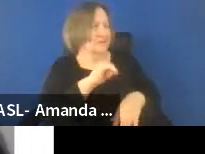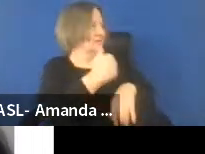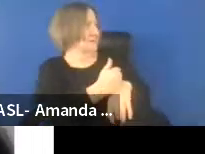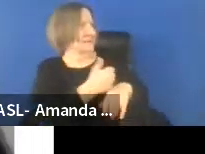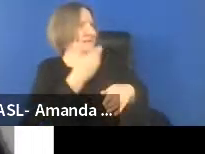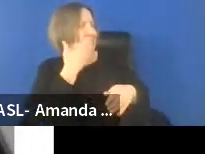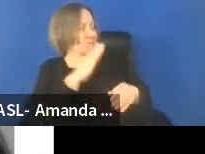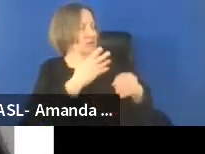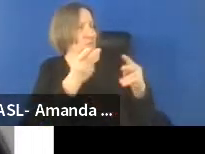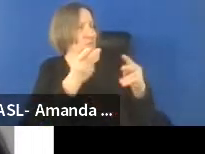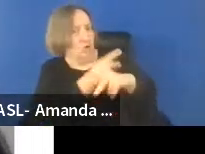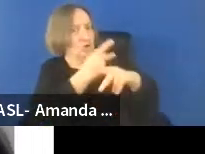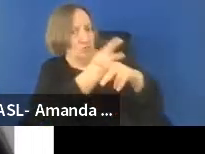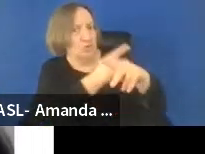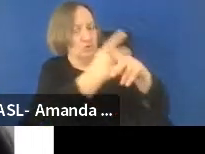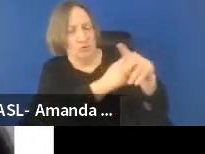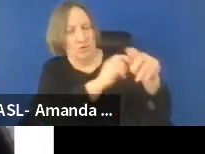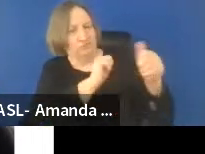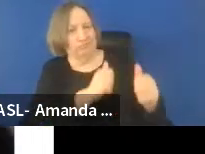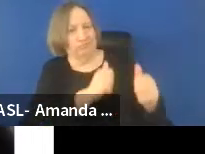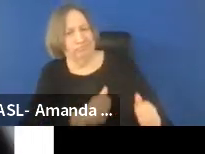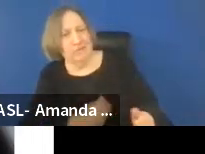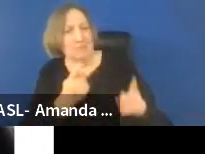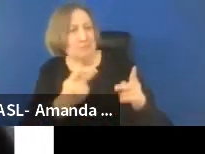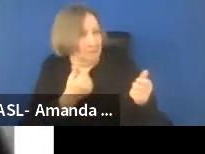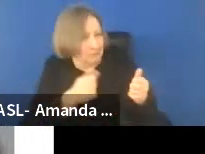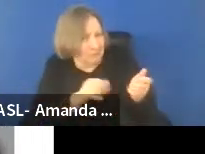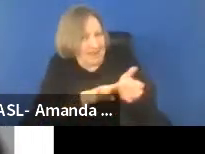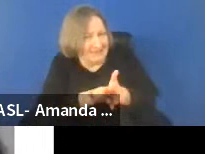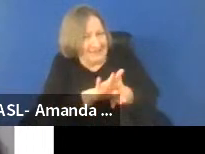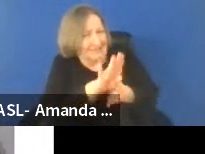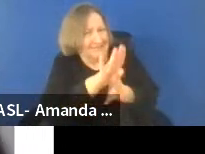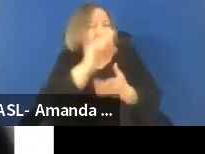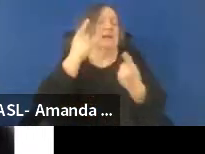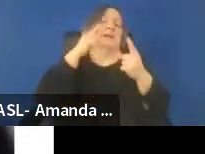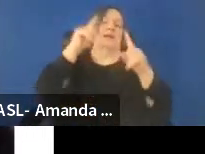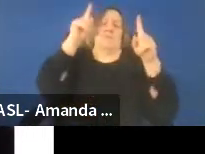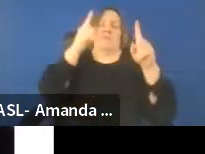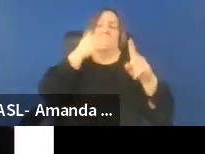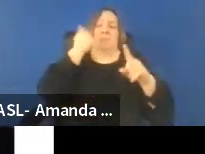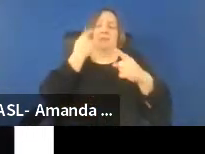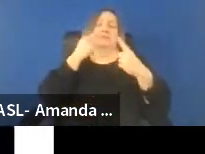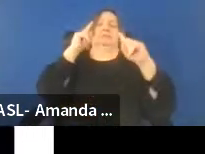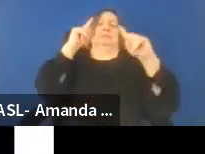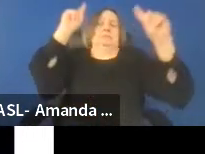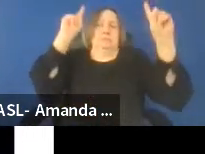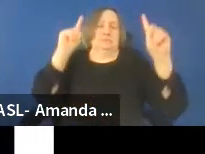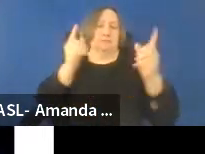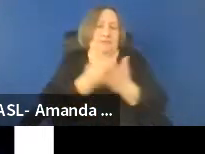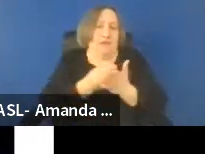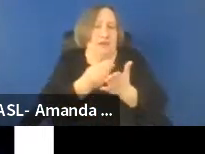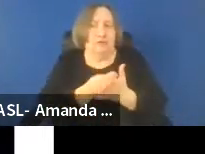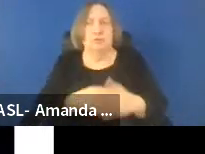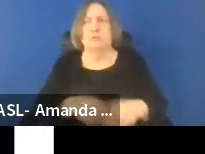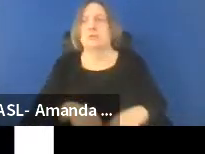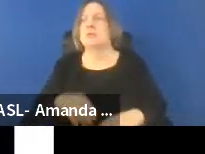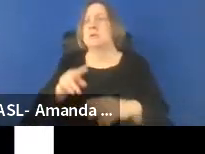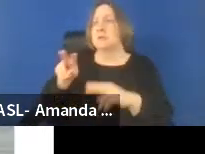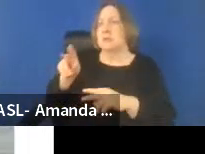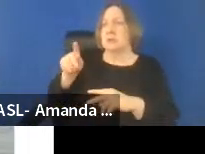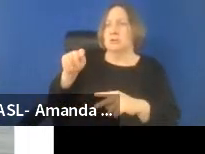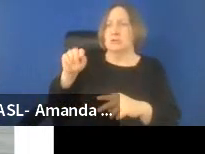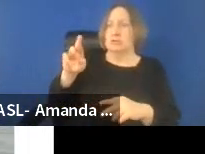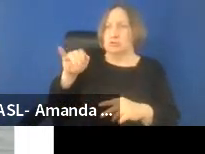domino effect, a downhill spiral for people that are trying to accomplish better things financially. After looking at Trayla's case,